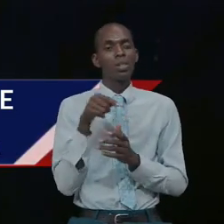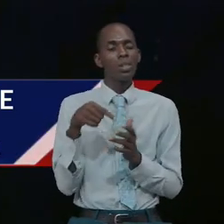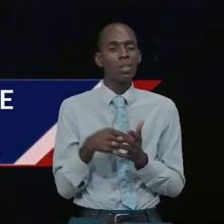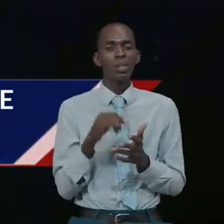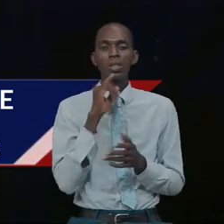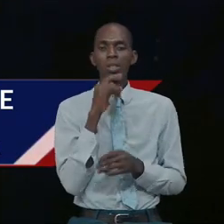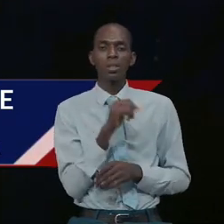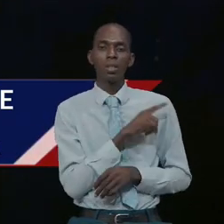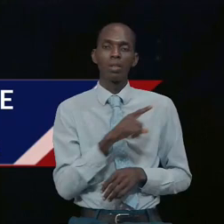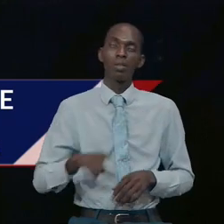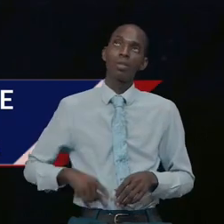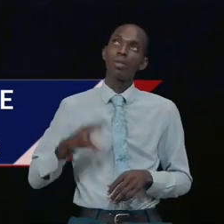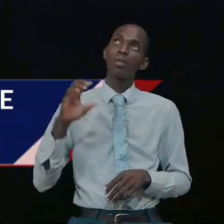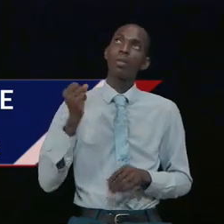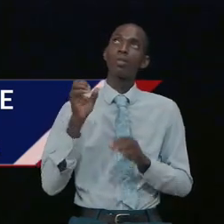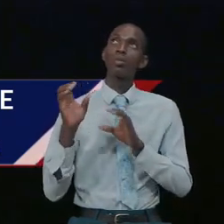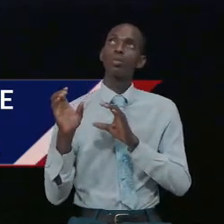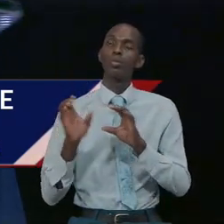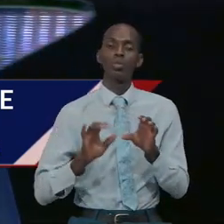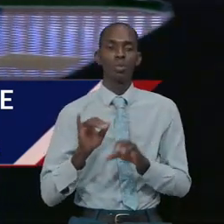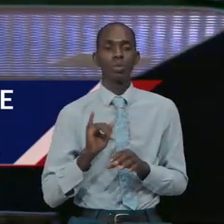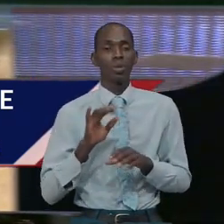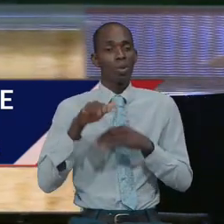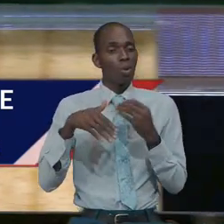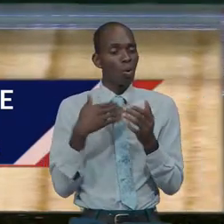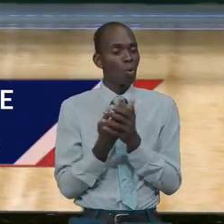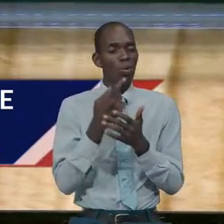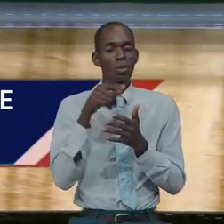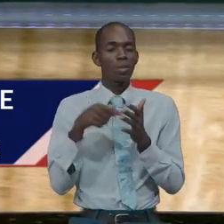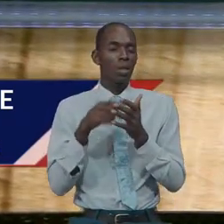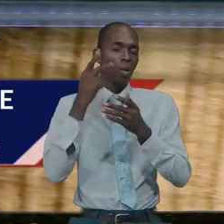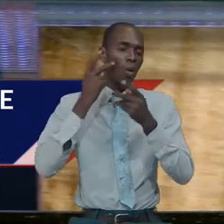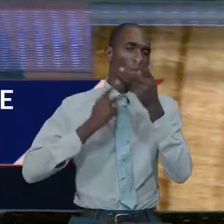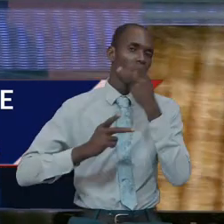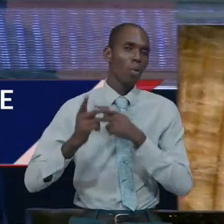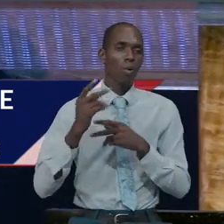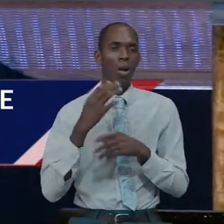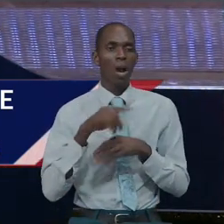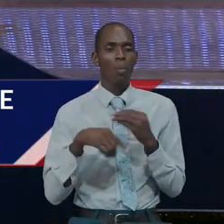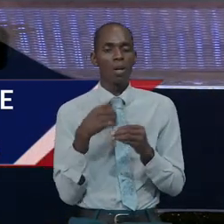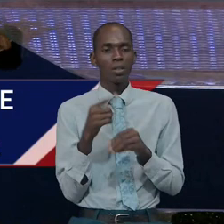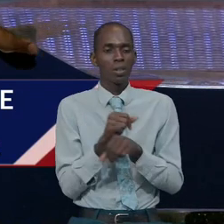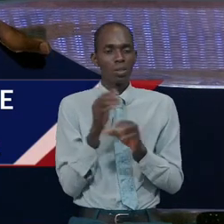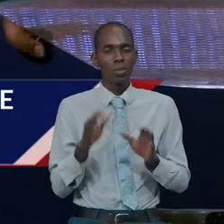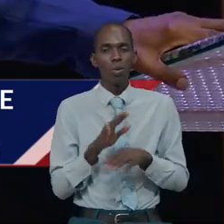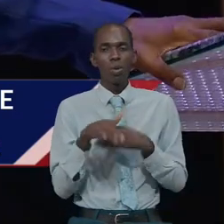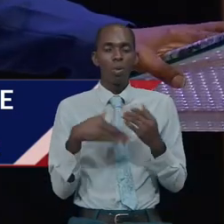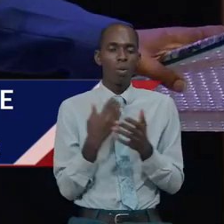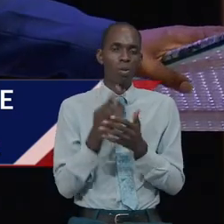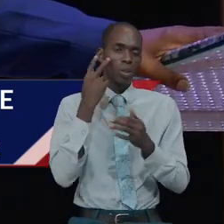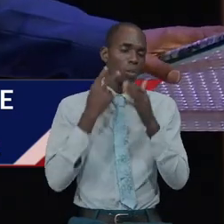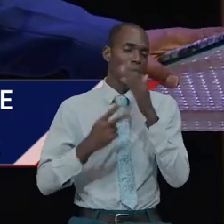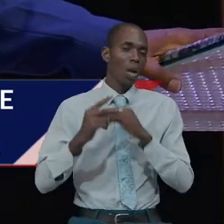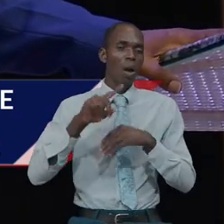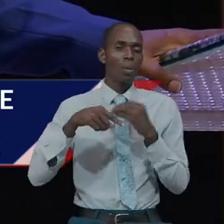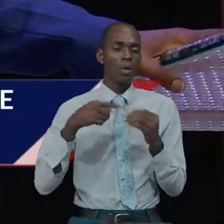is the Lord's doing. All this prophecy about the stone, all this prediction about the